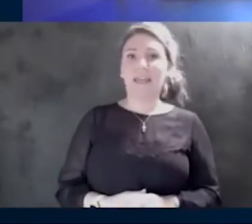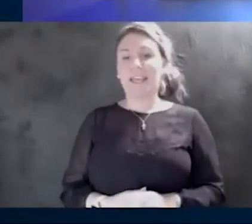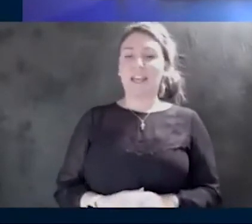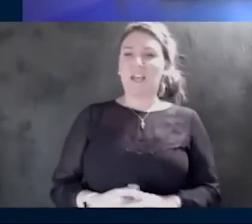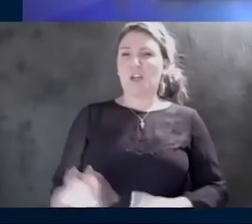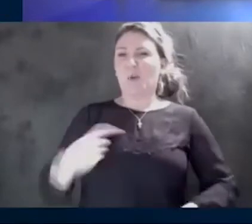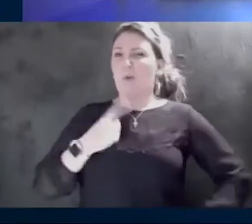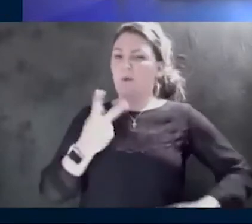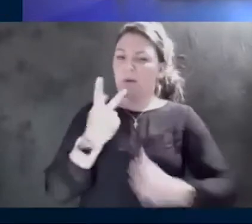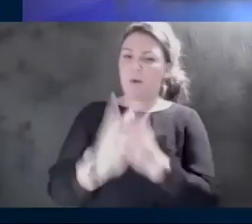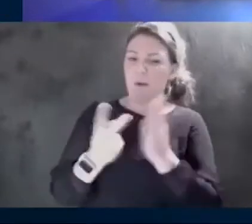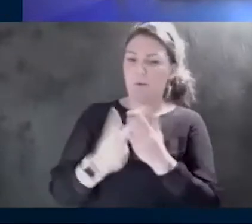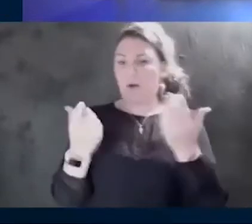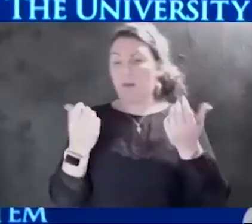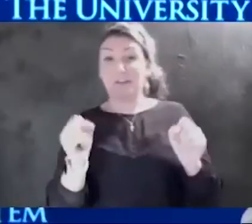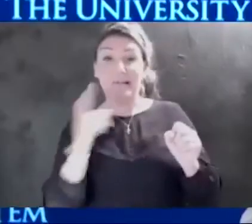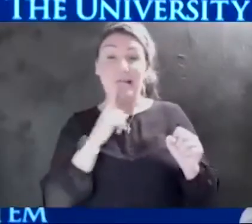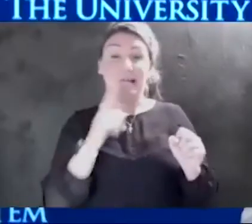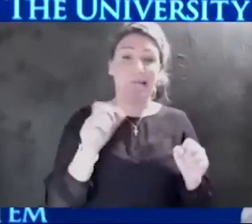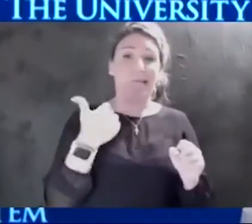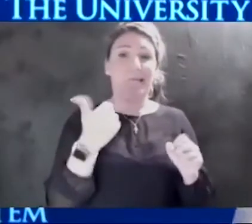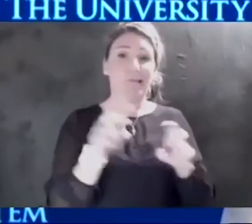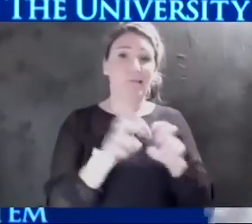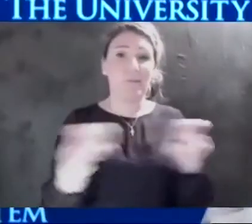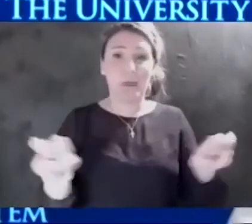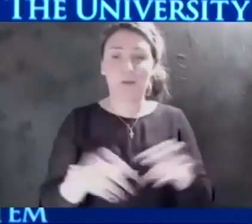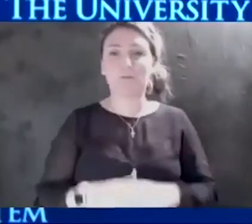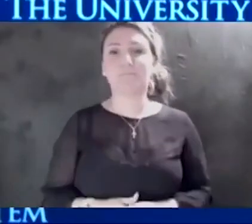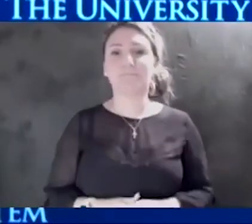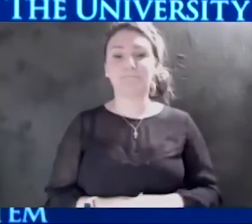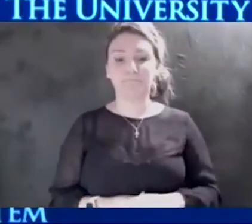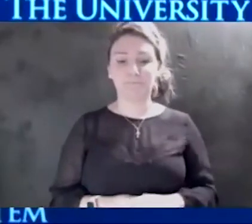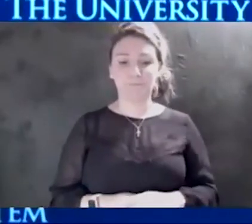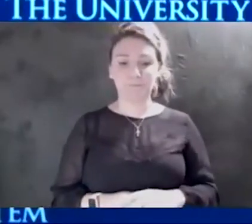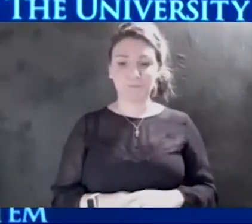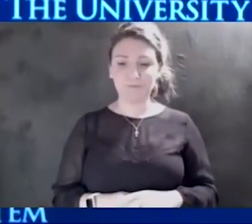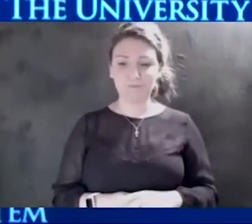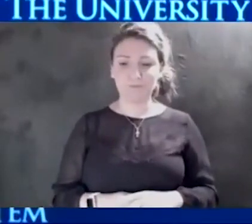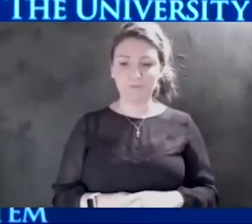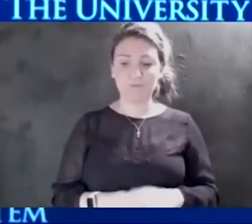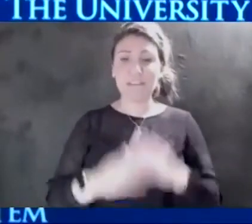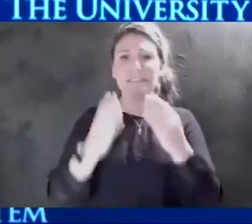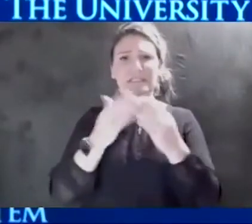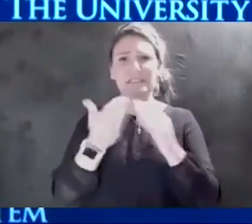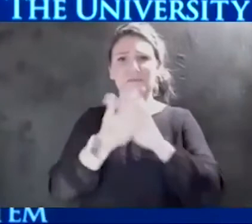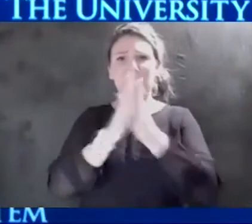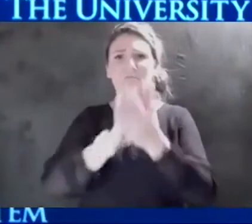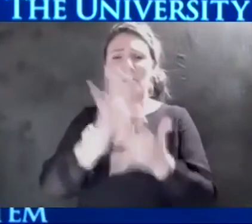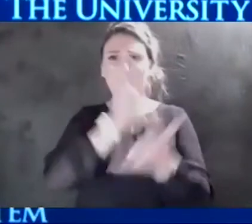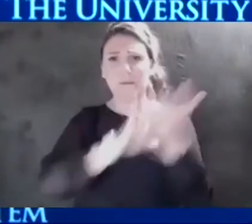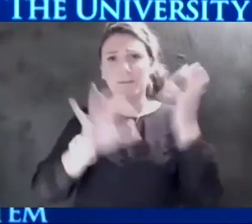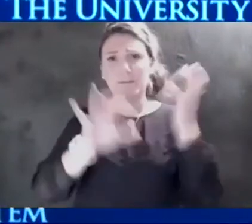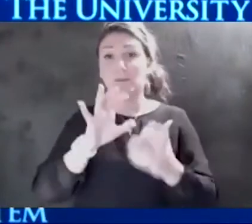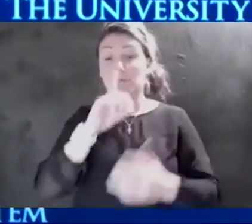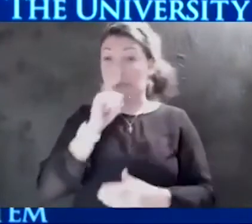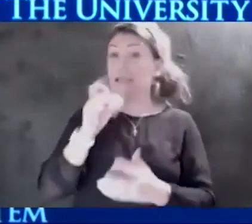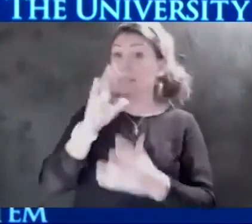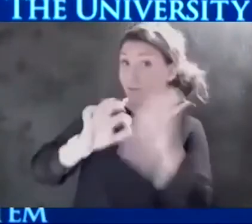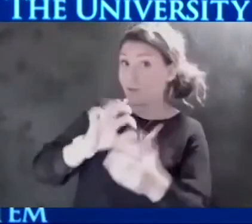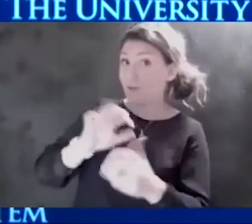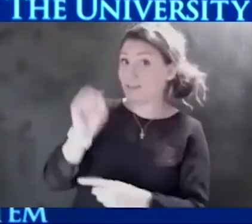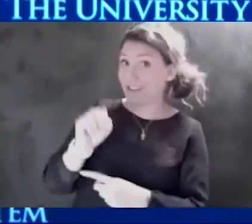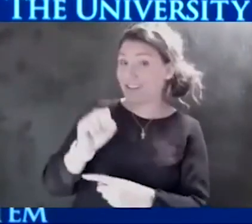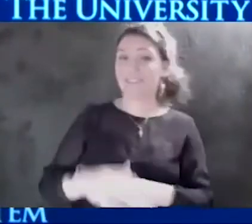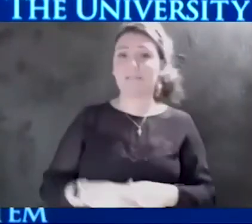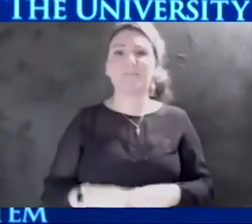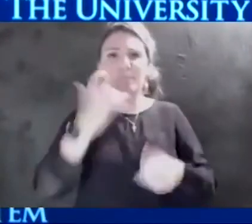advice from our panel. So, it's easy to be confused on this question because it's confusing. Yeah. So remember the CDC